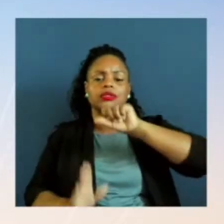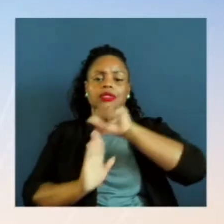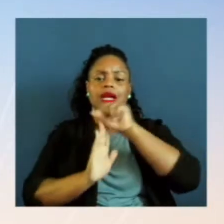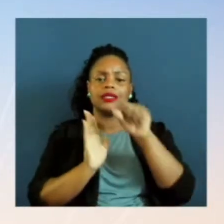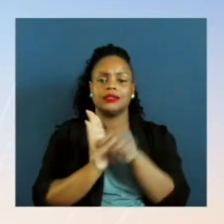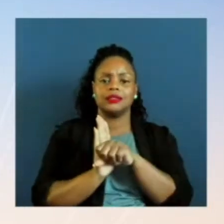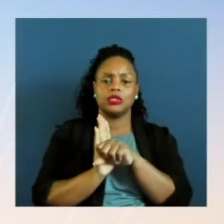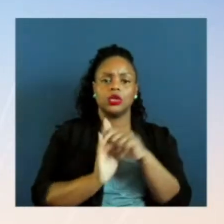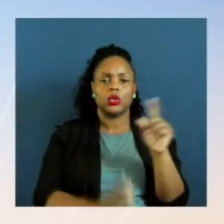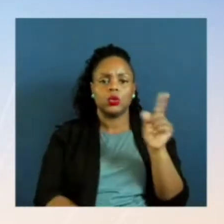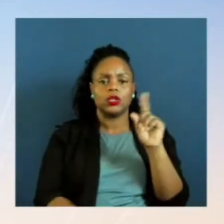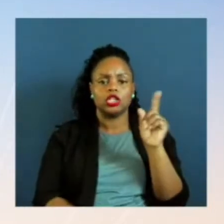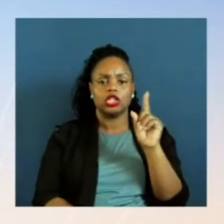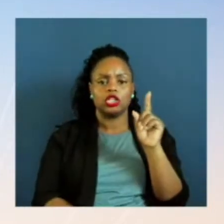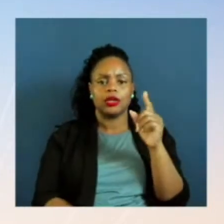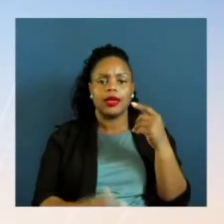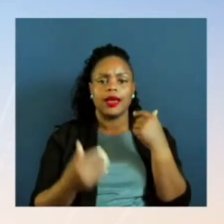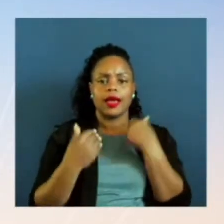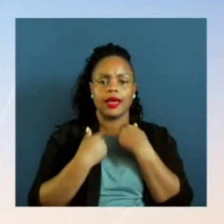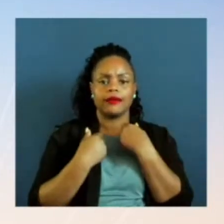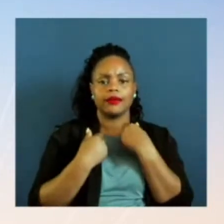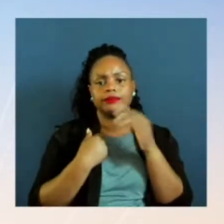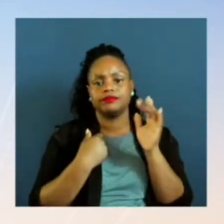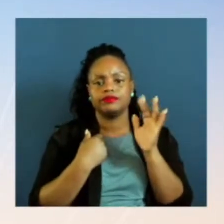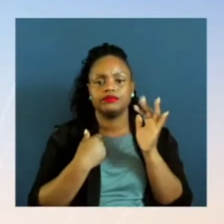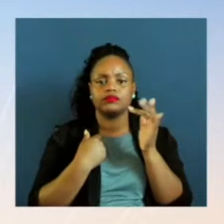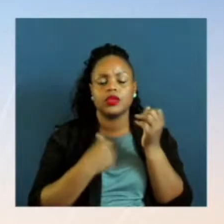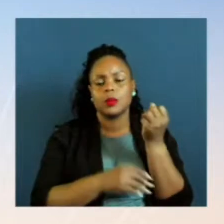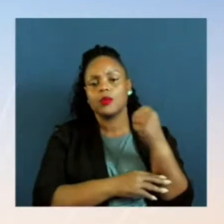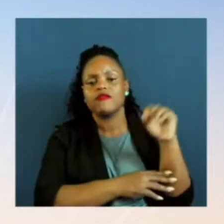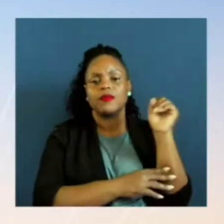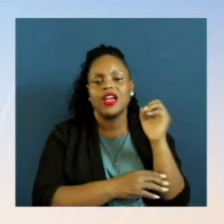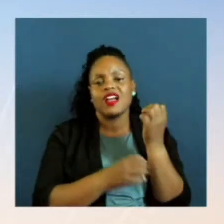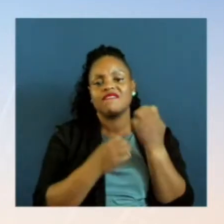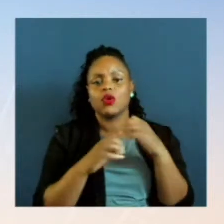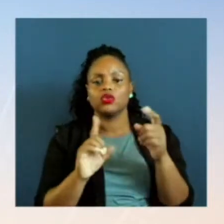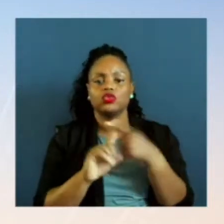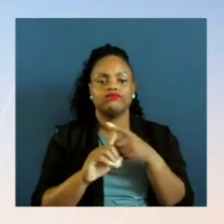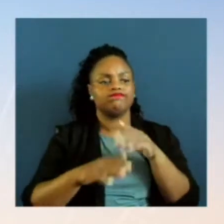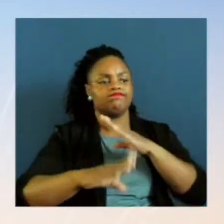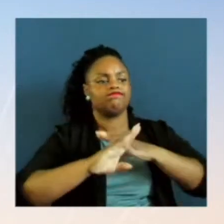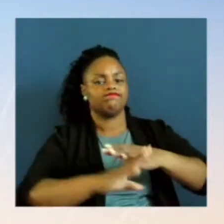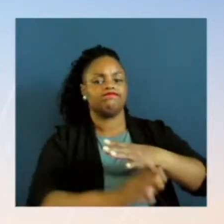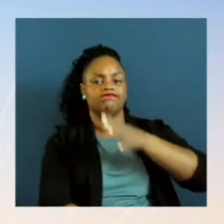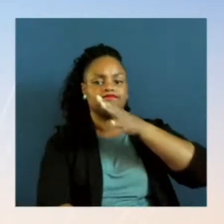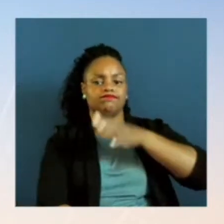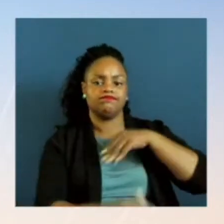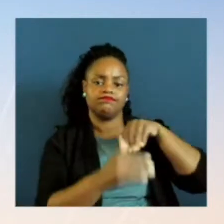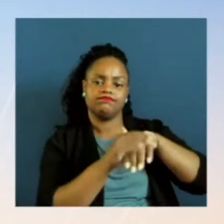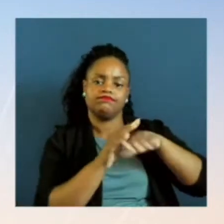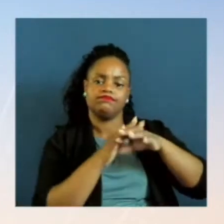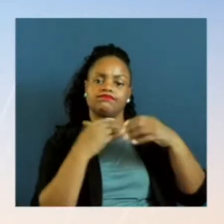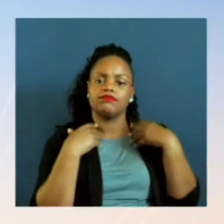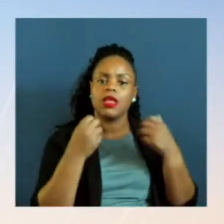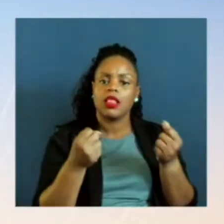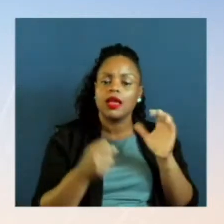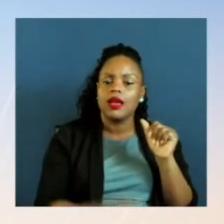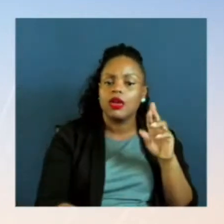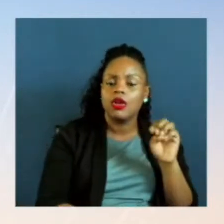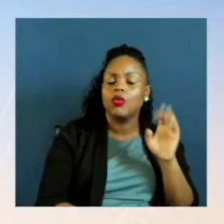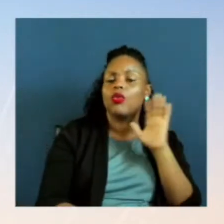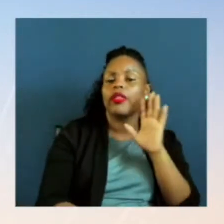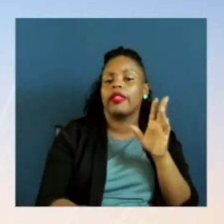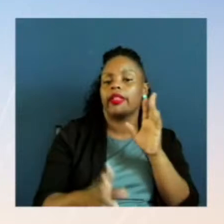a movement and an effort to prevent women from having access to health care will copycat these steps by the